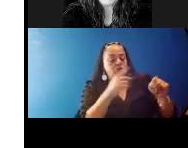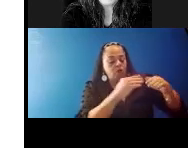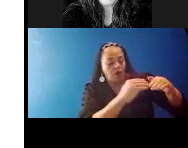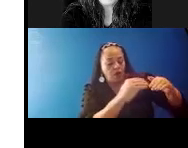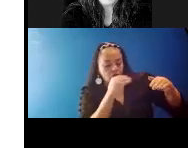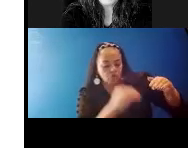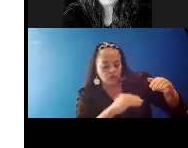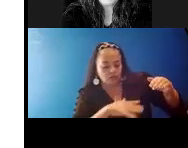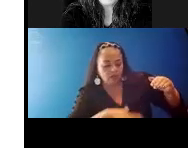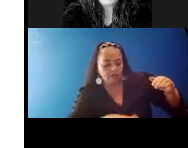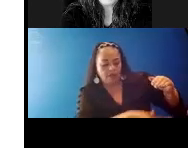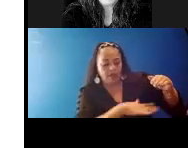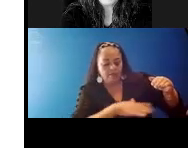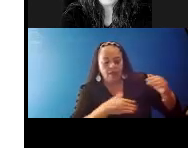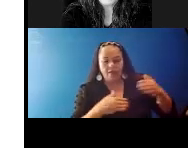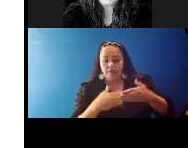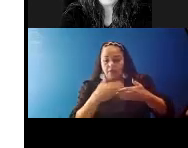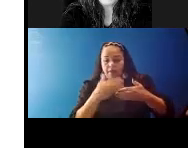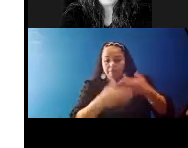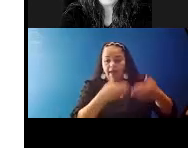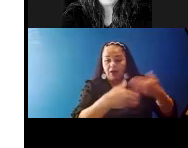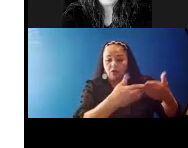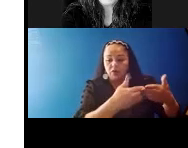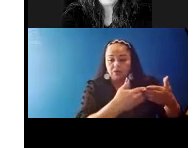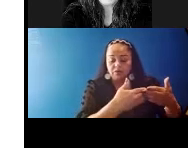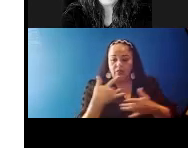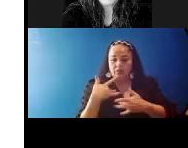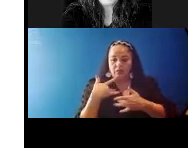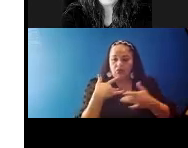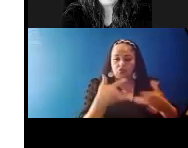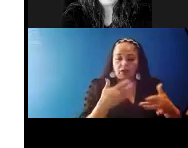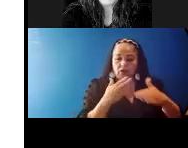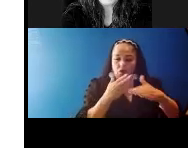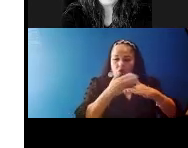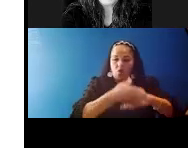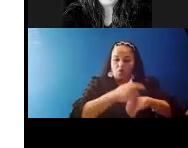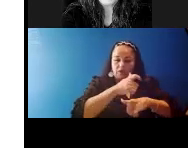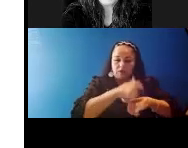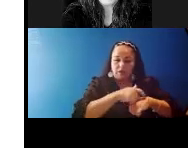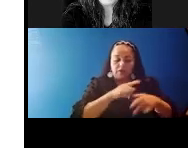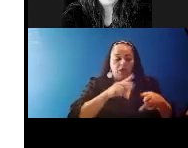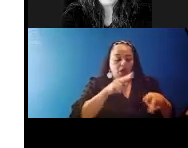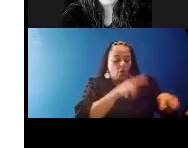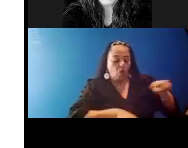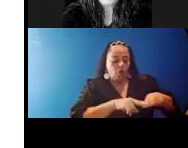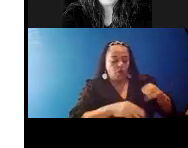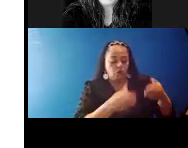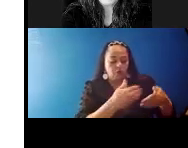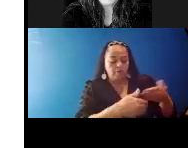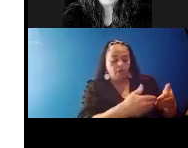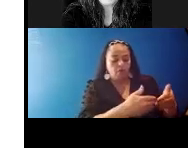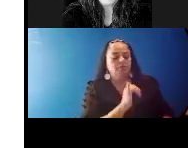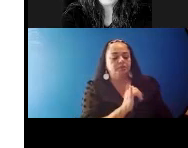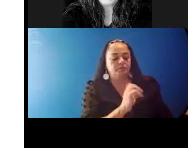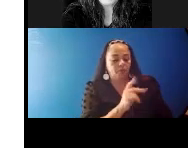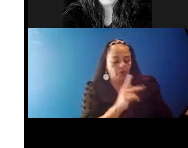right, at the patterns and the trends, like what trends have there been over time? And we can begin to look at those patterns and understand, okay, why